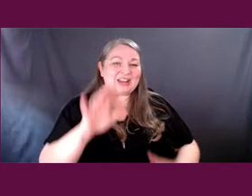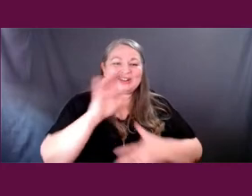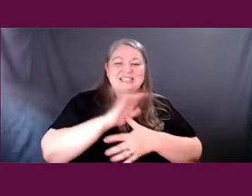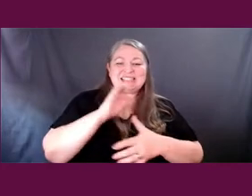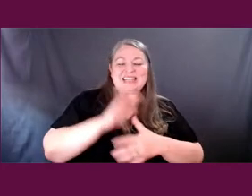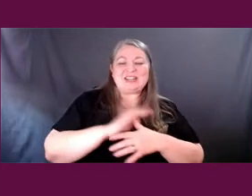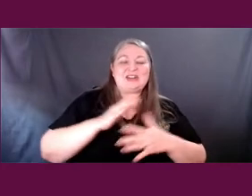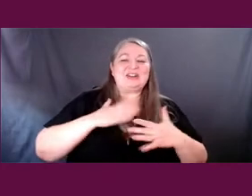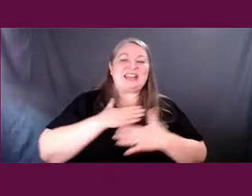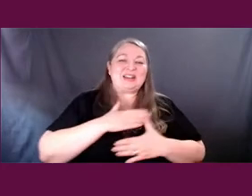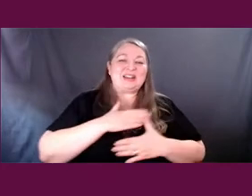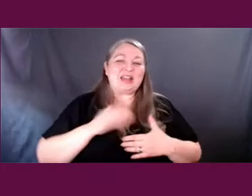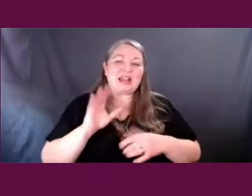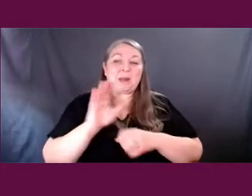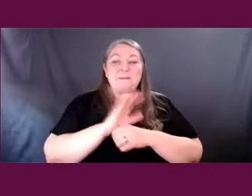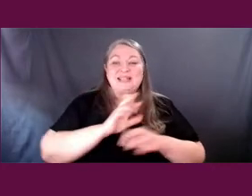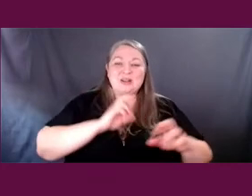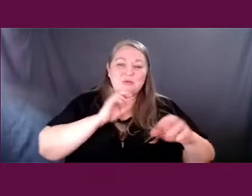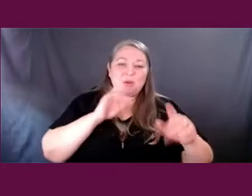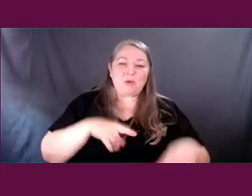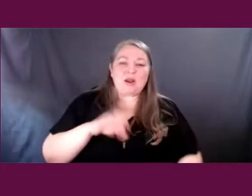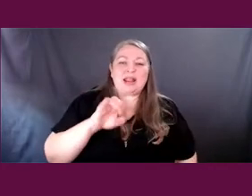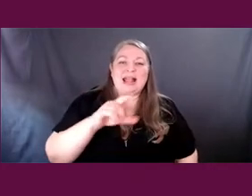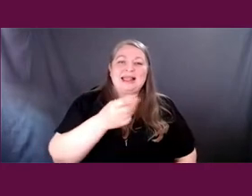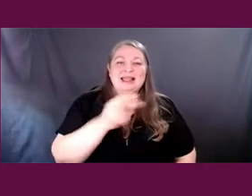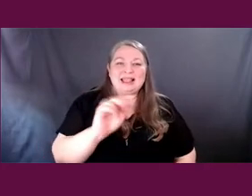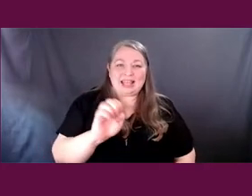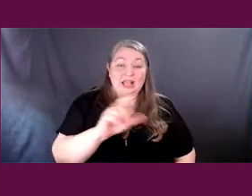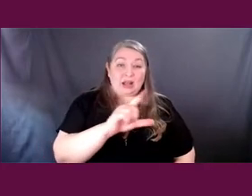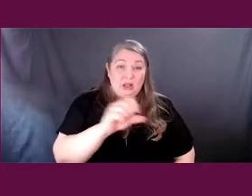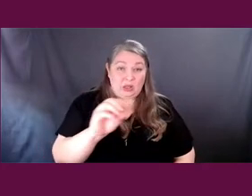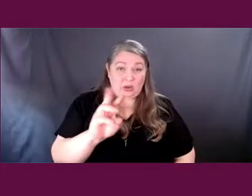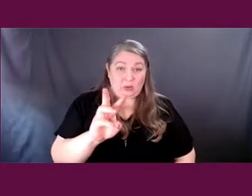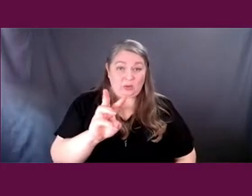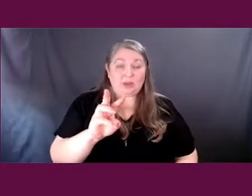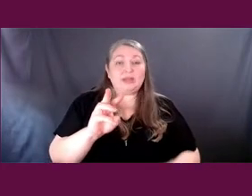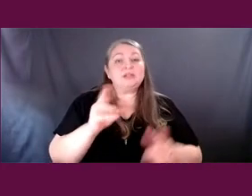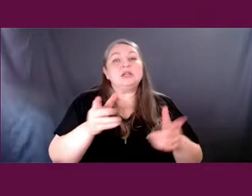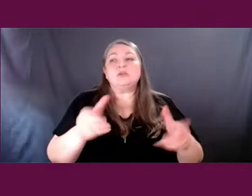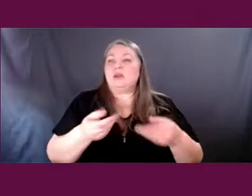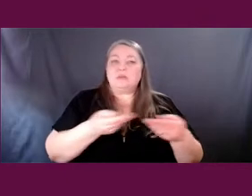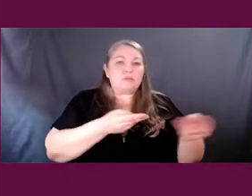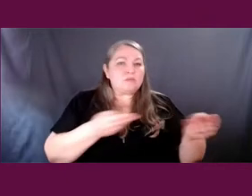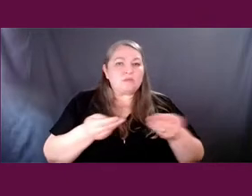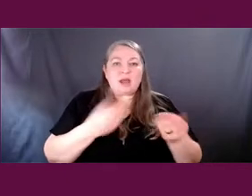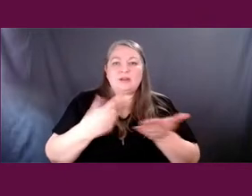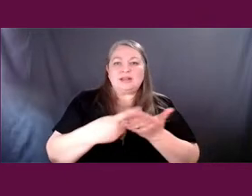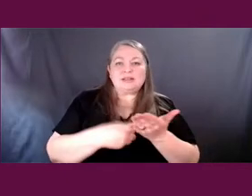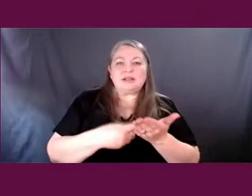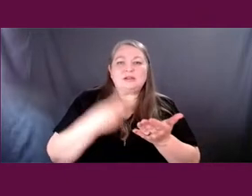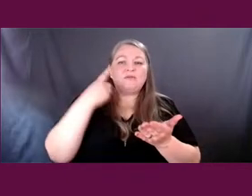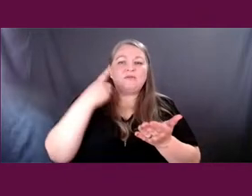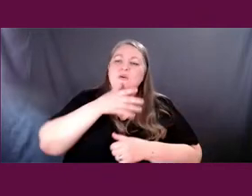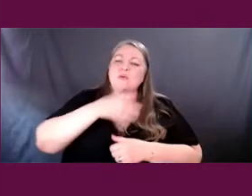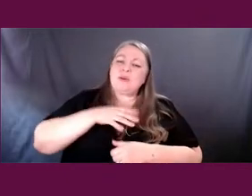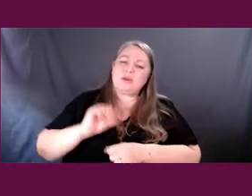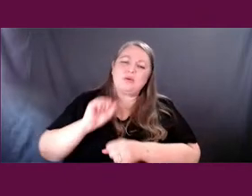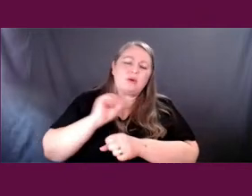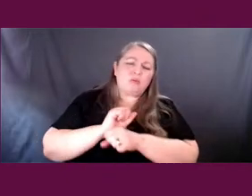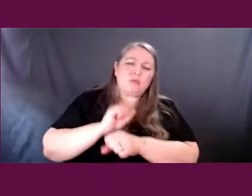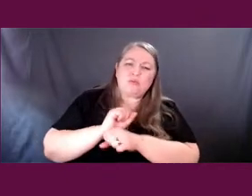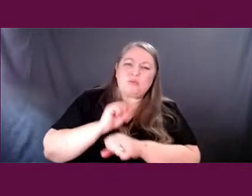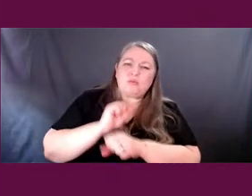Business Reporter Elaine Lowe moderating a conversation with women who are working hard behind the scenes to